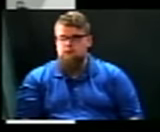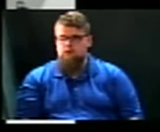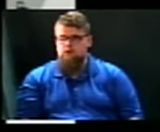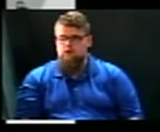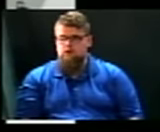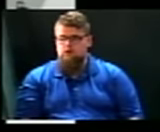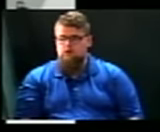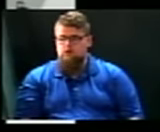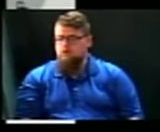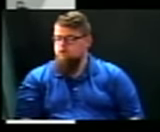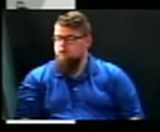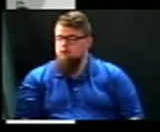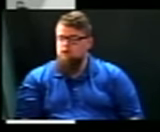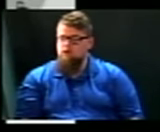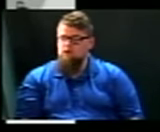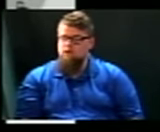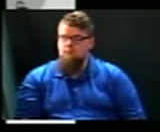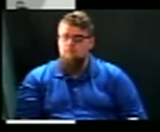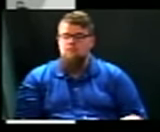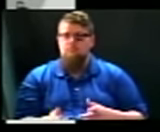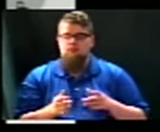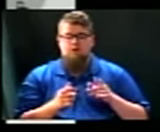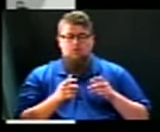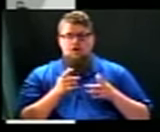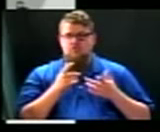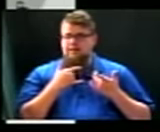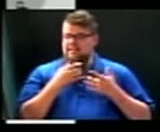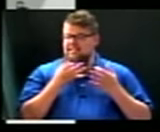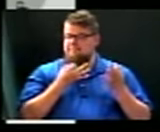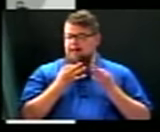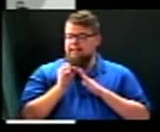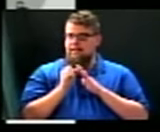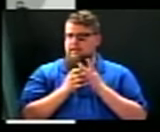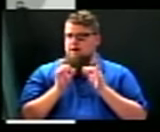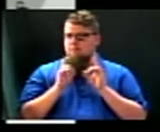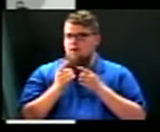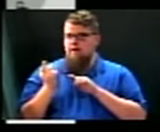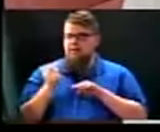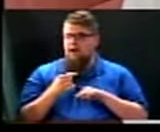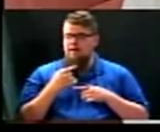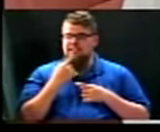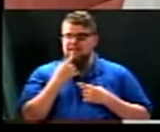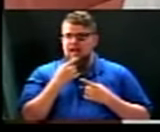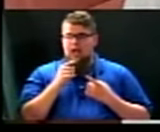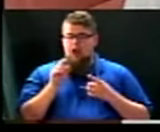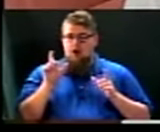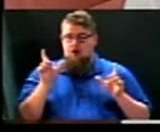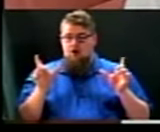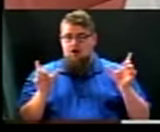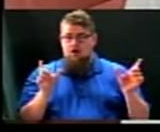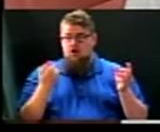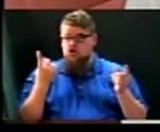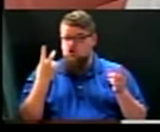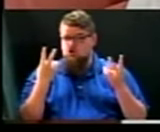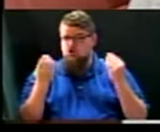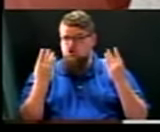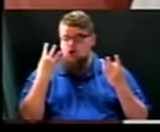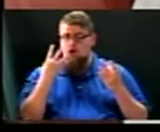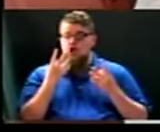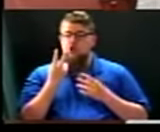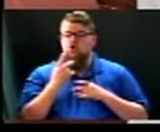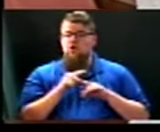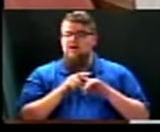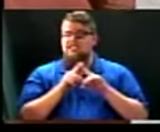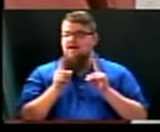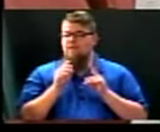So it was explained that when the State Department came, they said that one could have been because it was 2 different types